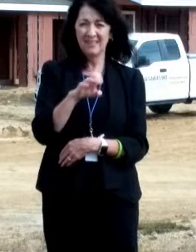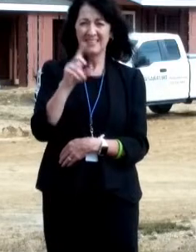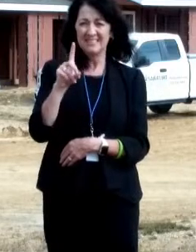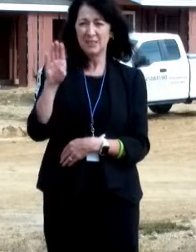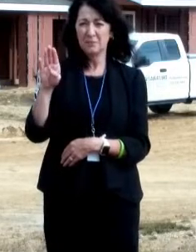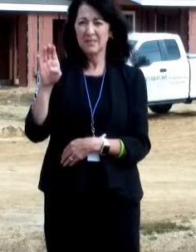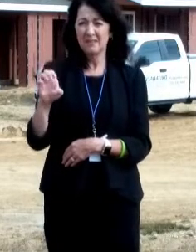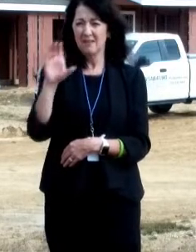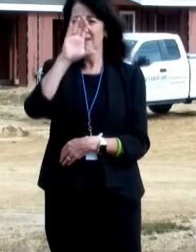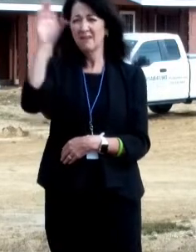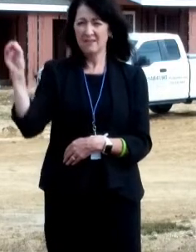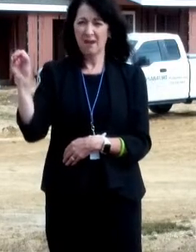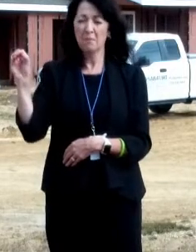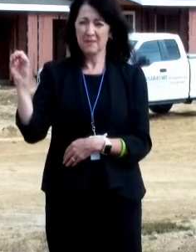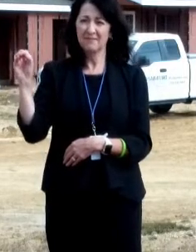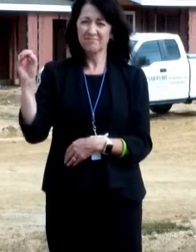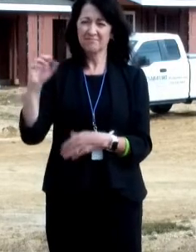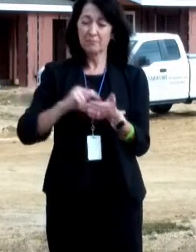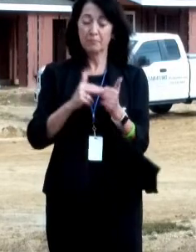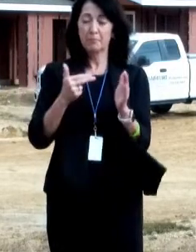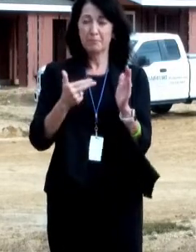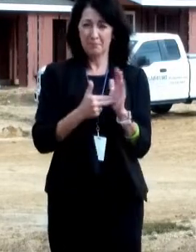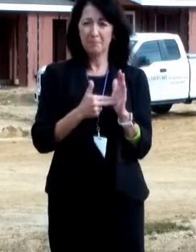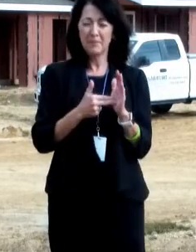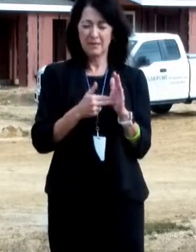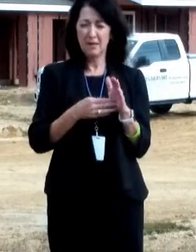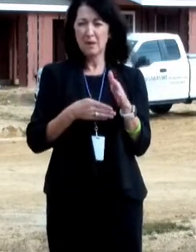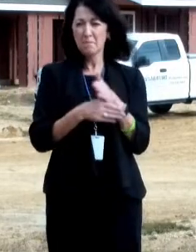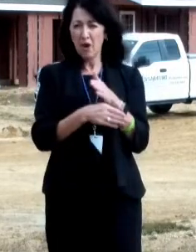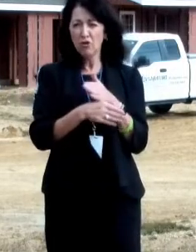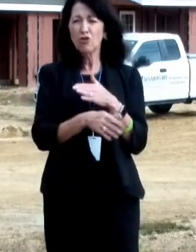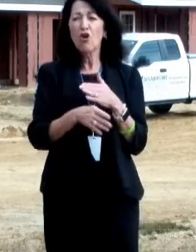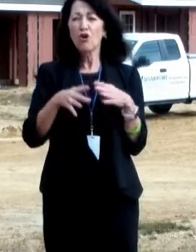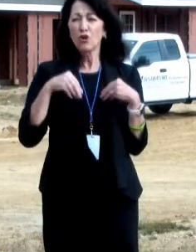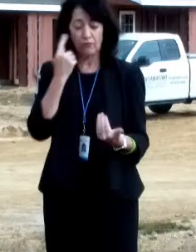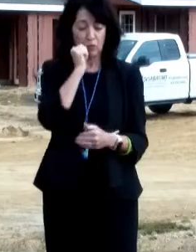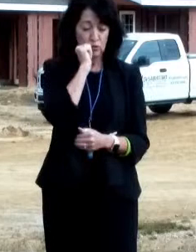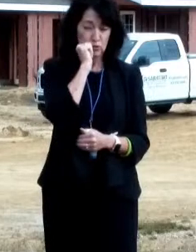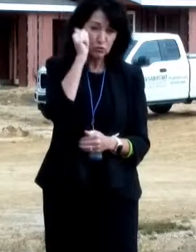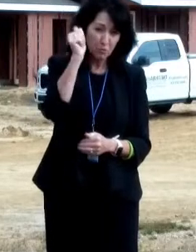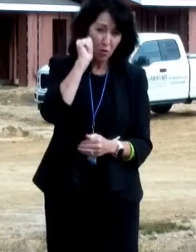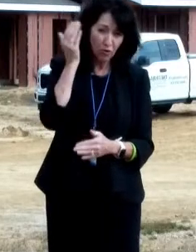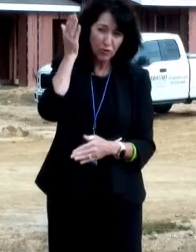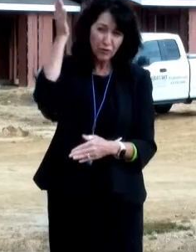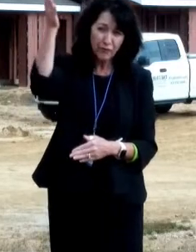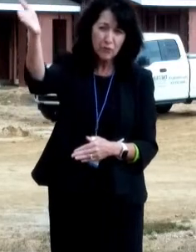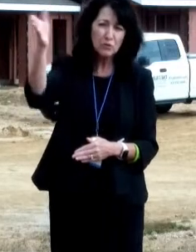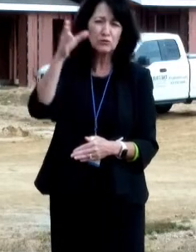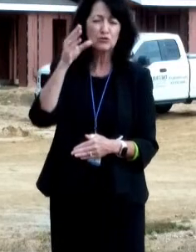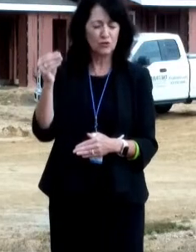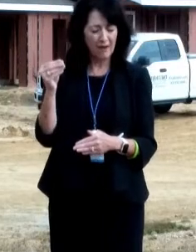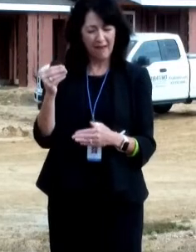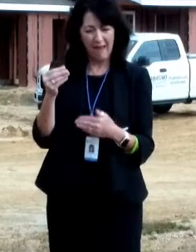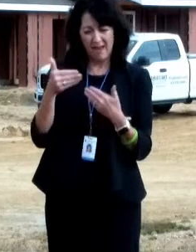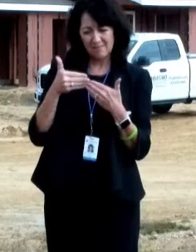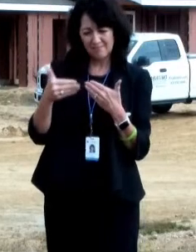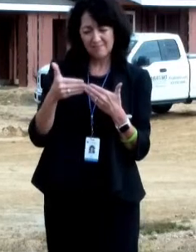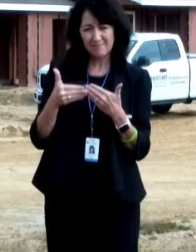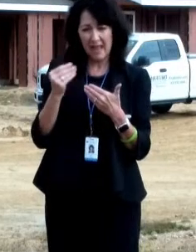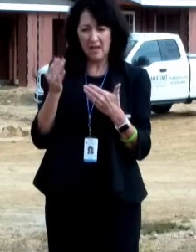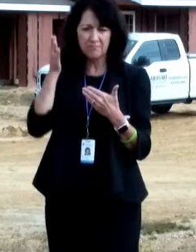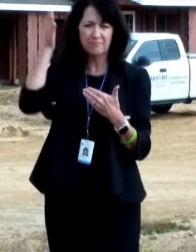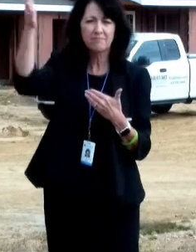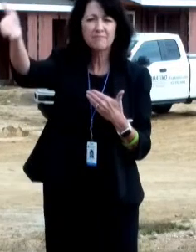companies. That's a big deal. If you were to walk around this site and you do a will continue to be heard to bring equity